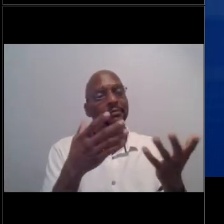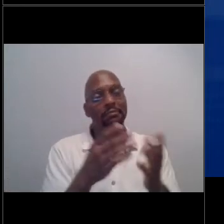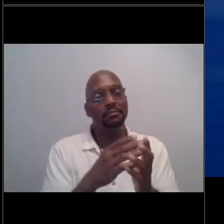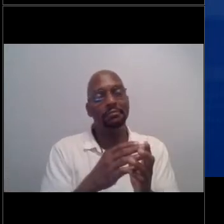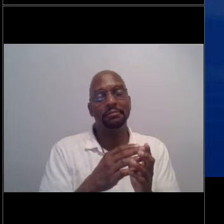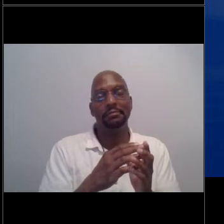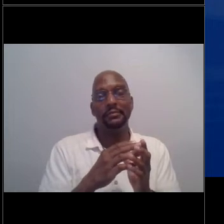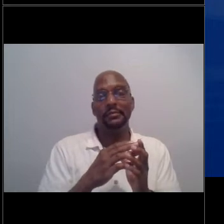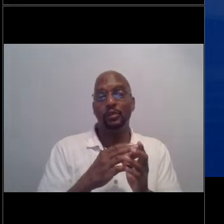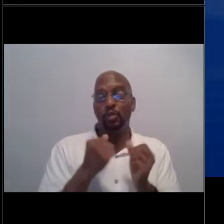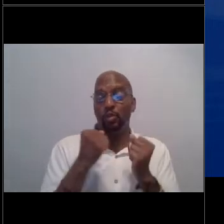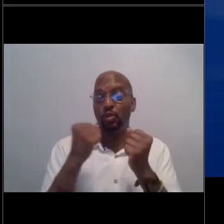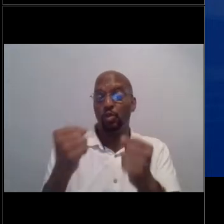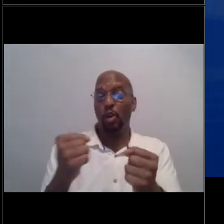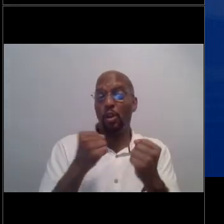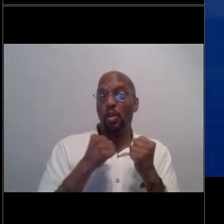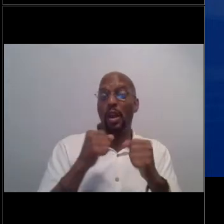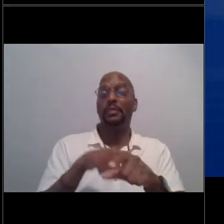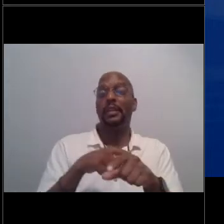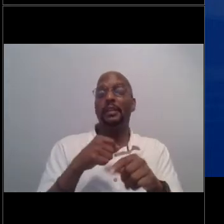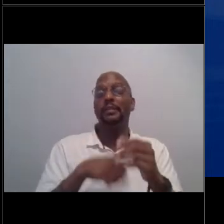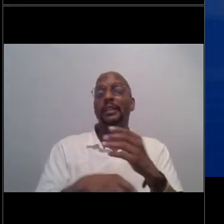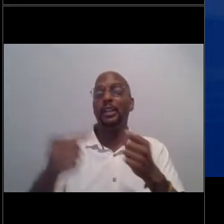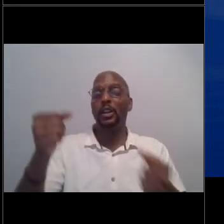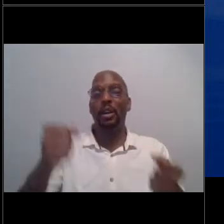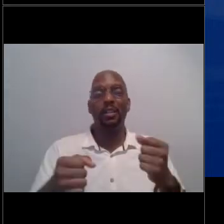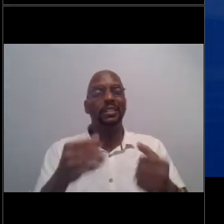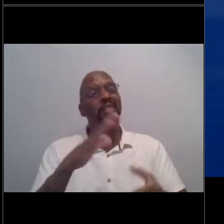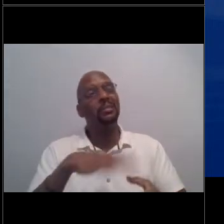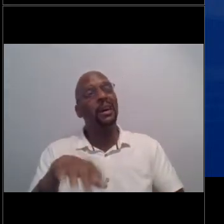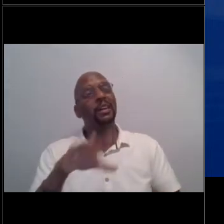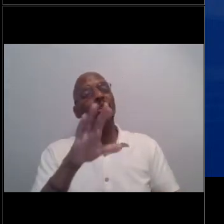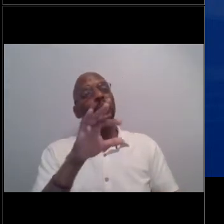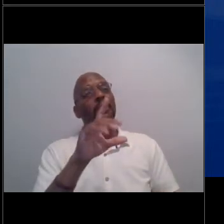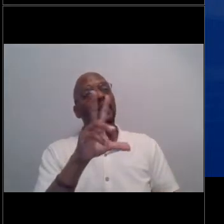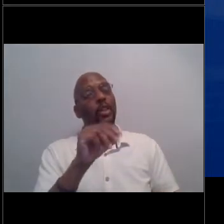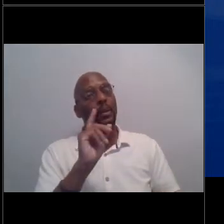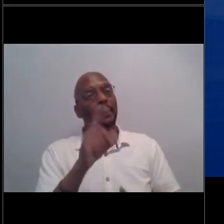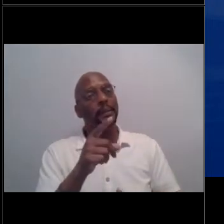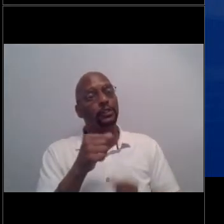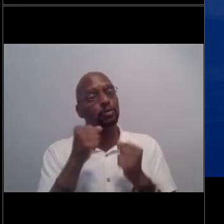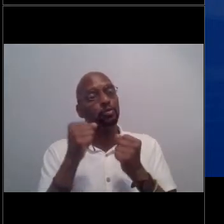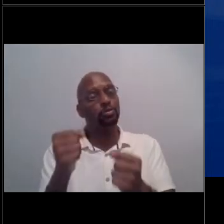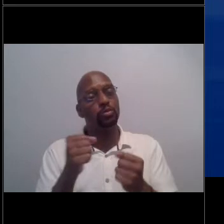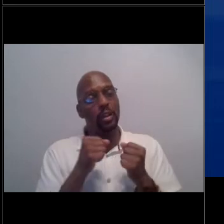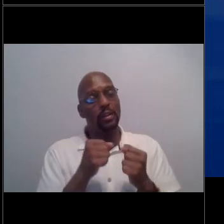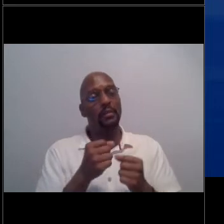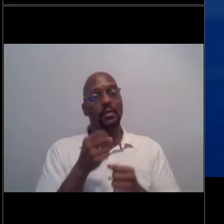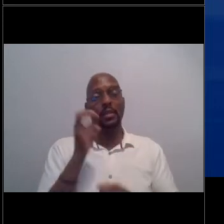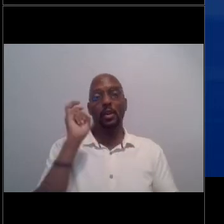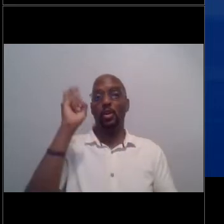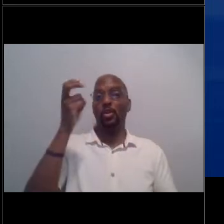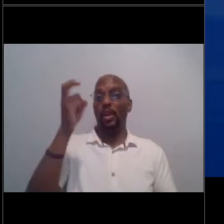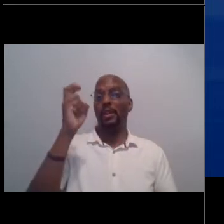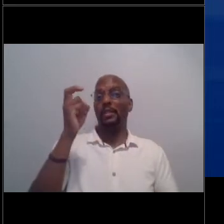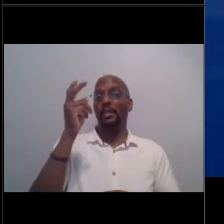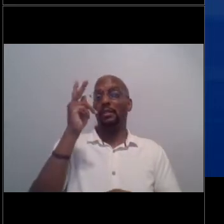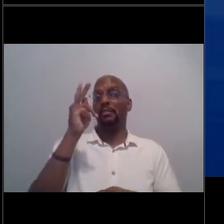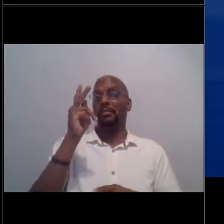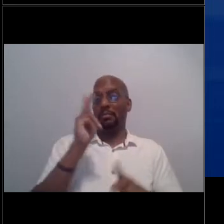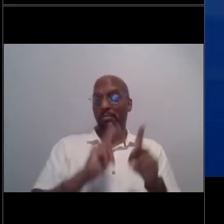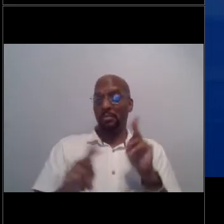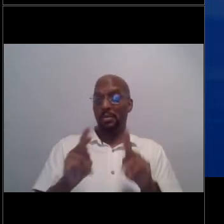commute time for folks in cars is about 25, 30 minutes. For transit commuters, it's double that. And